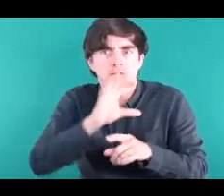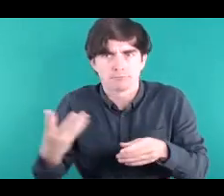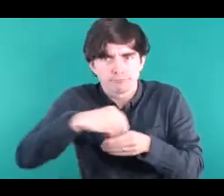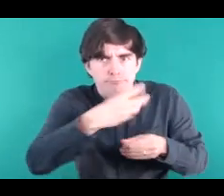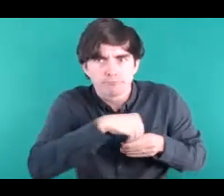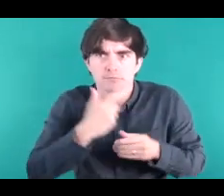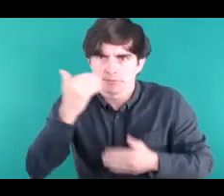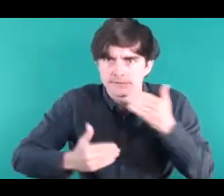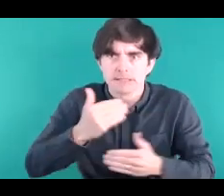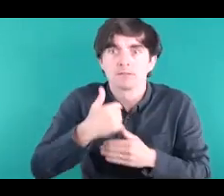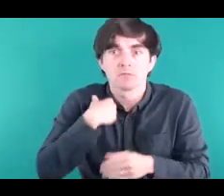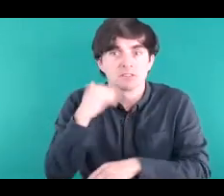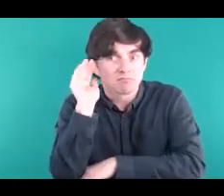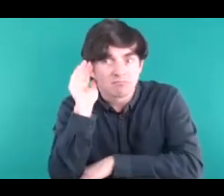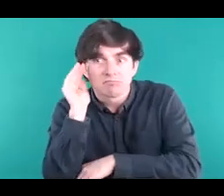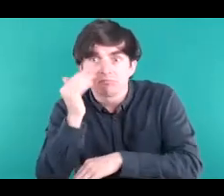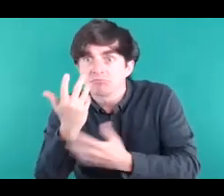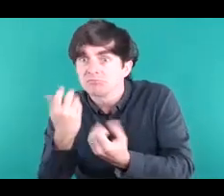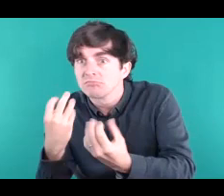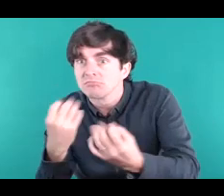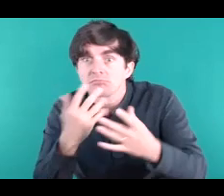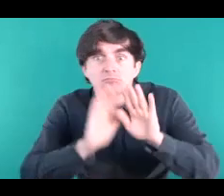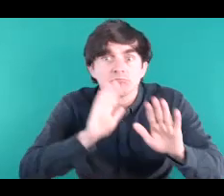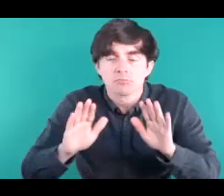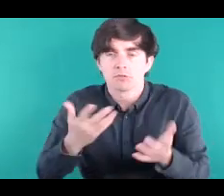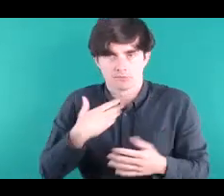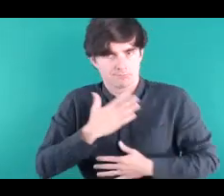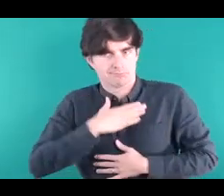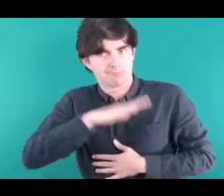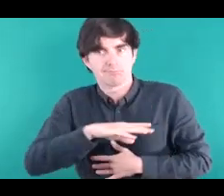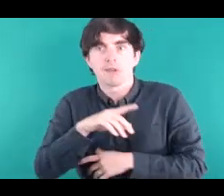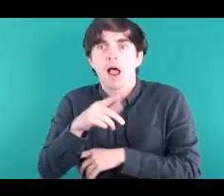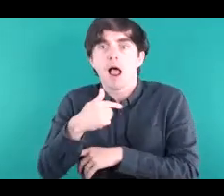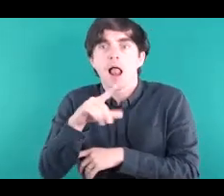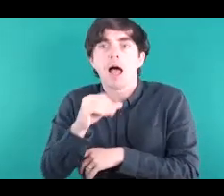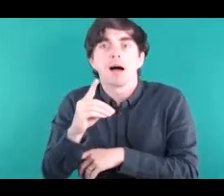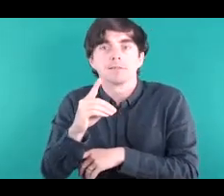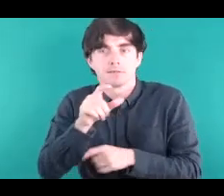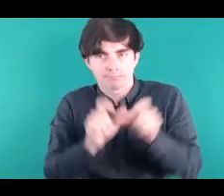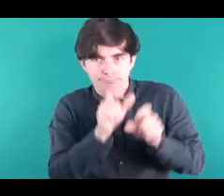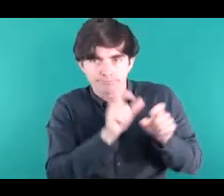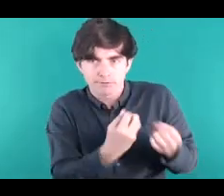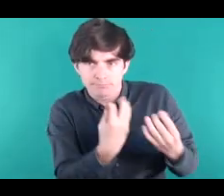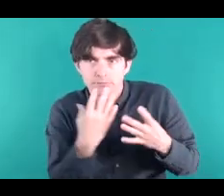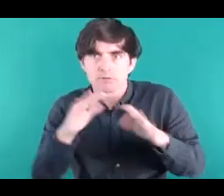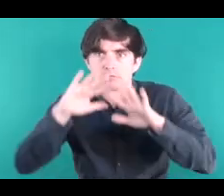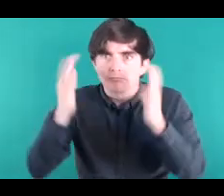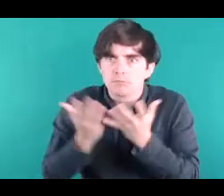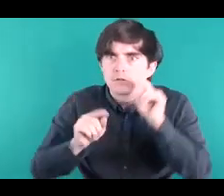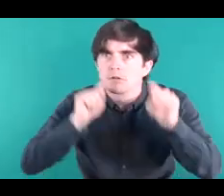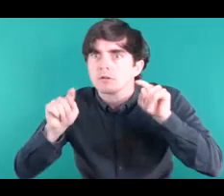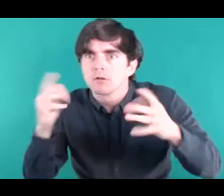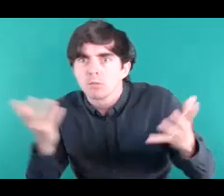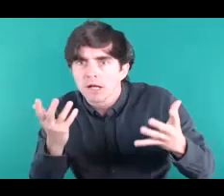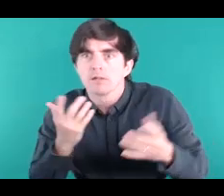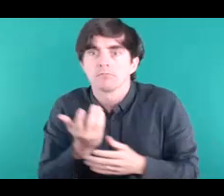desk that is done in collaboration between DFID and GIZ, along with other updates from other members. We will end up